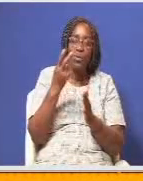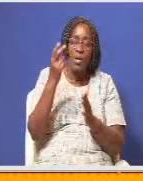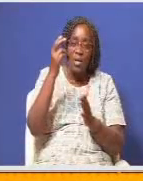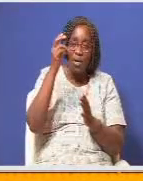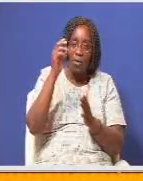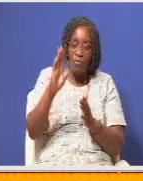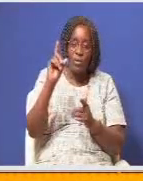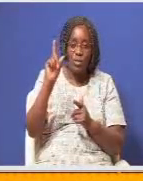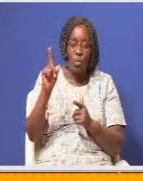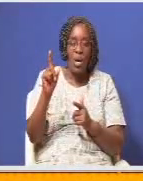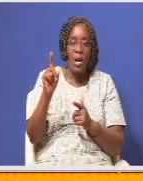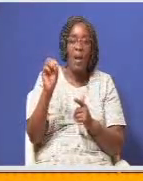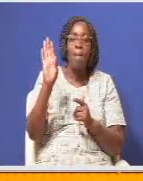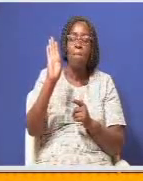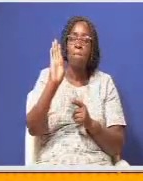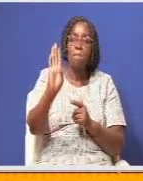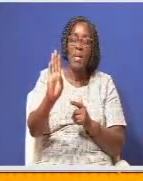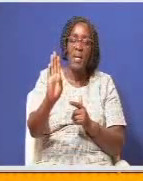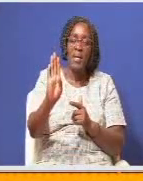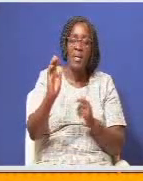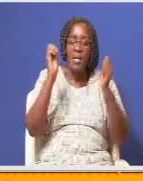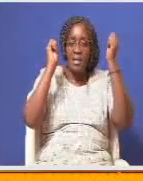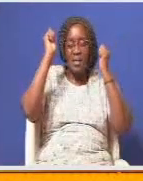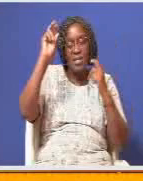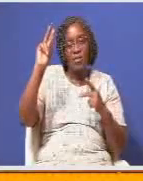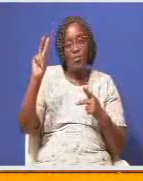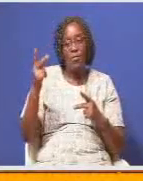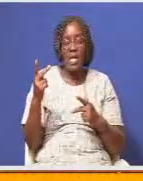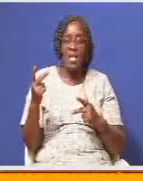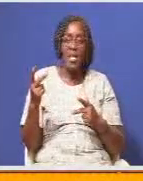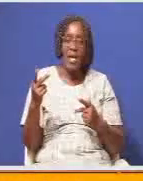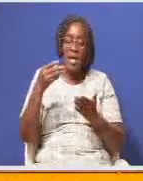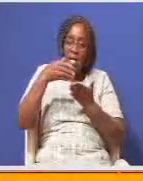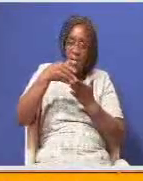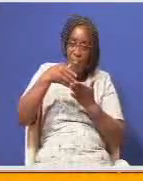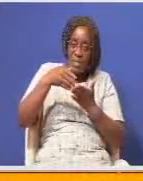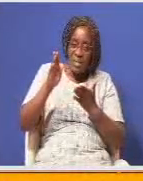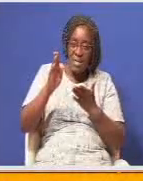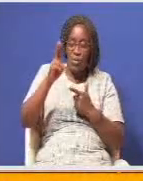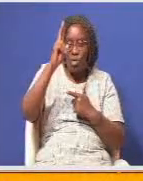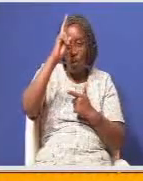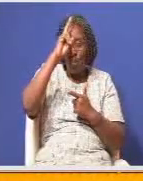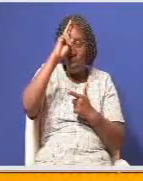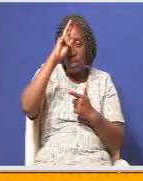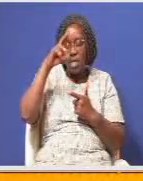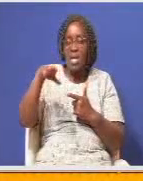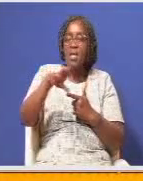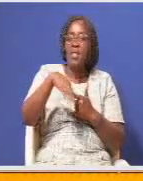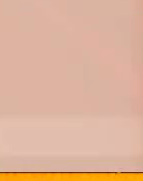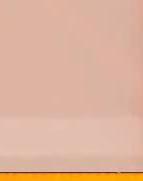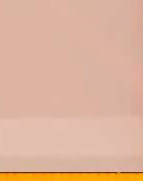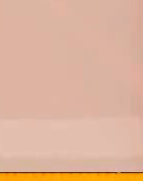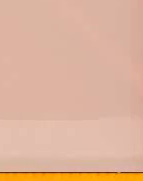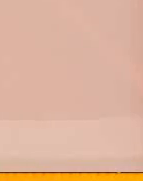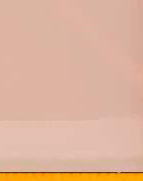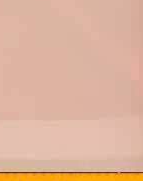nemwe kamwarika bi ikuande kiboboga jeshi ndeguro ya Kenya noe dhuru yetu mako dhuru yetu ya polisi kontokorea kukwando kareba